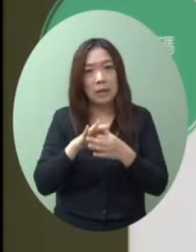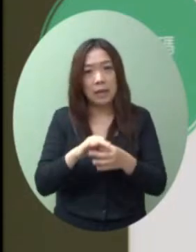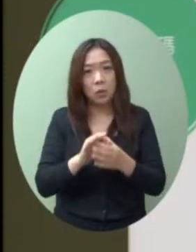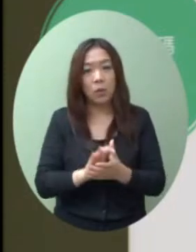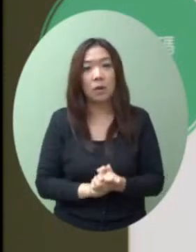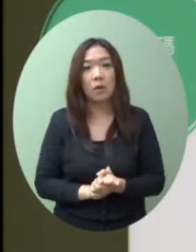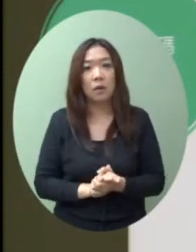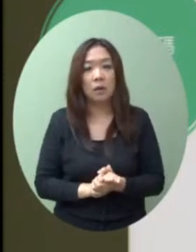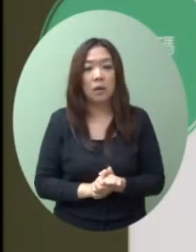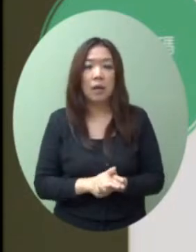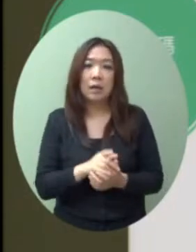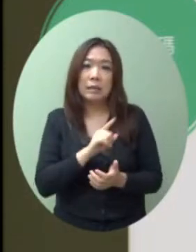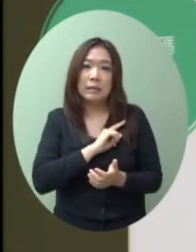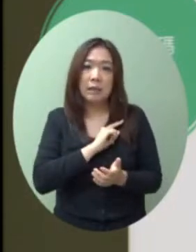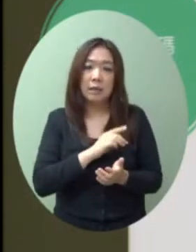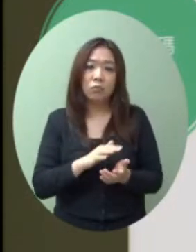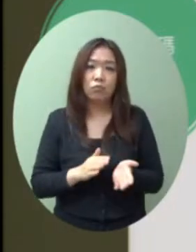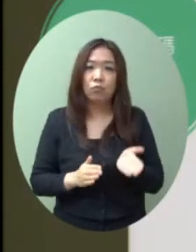In terms of premises,